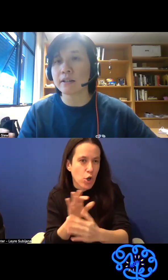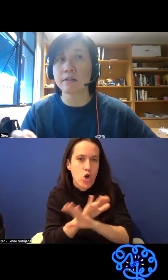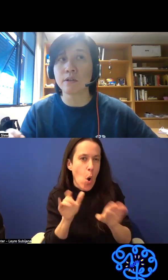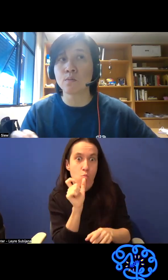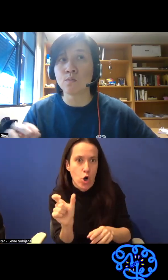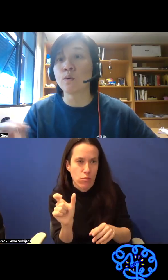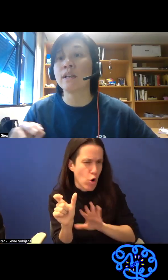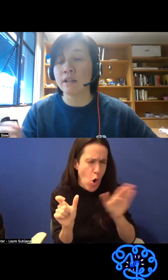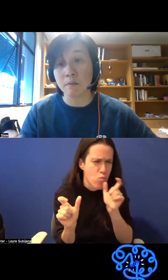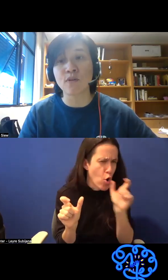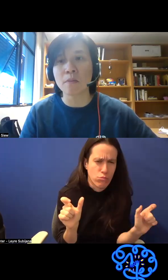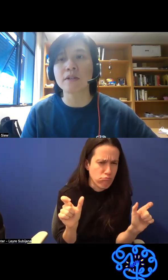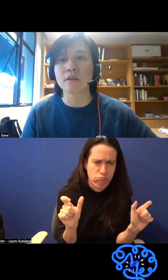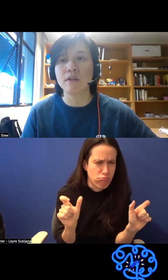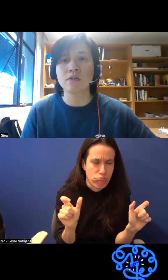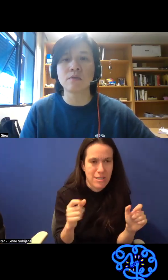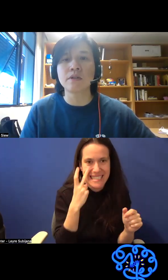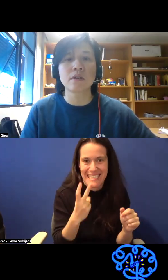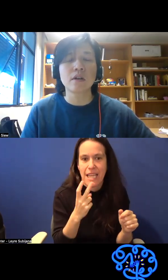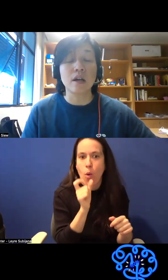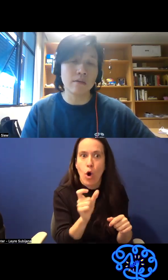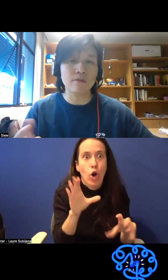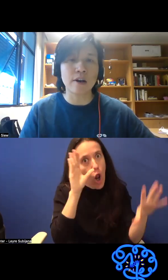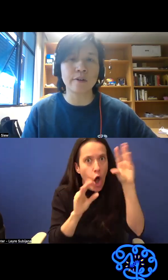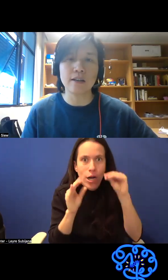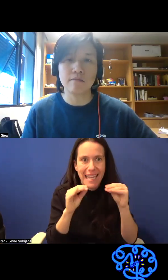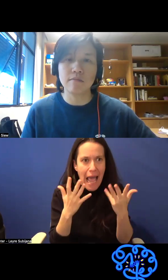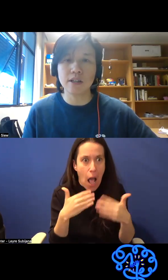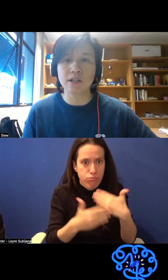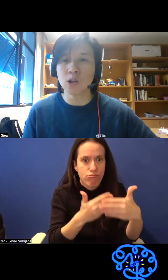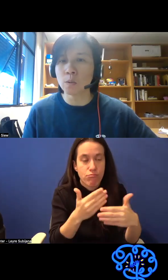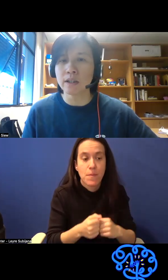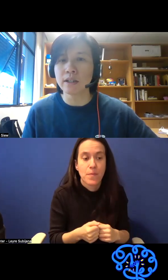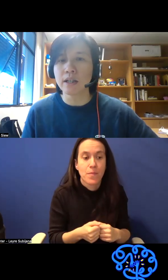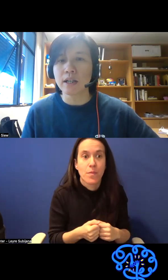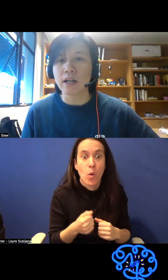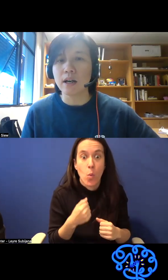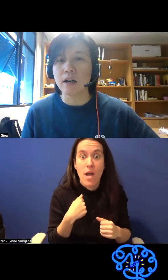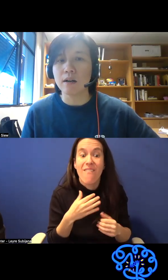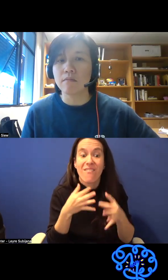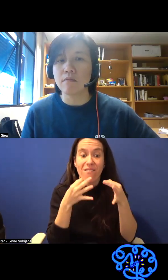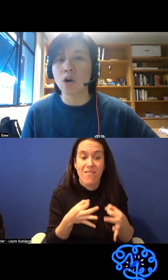compare the word learning performance of these two words. And then we found that it's the lower